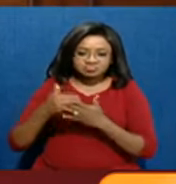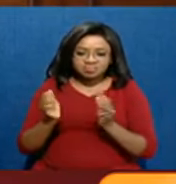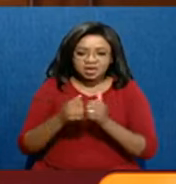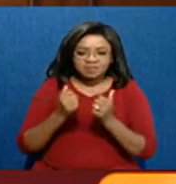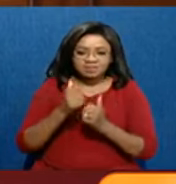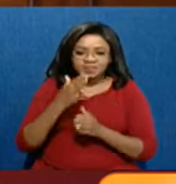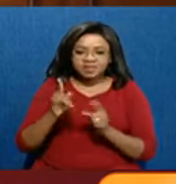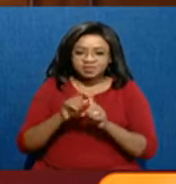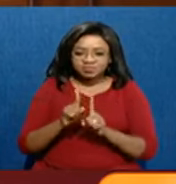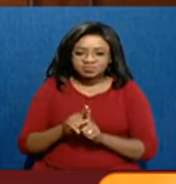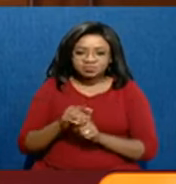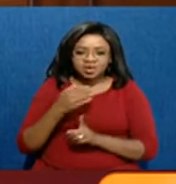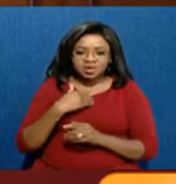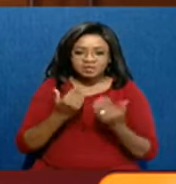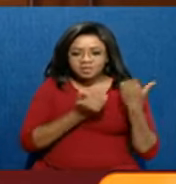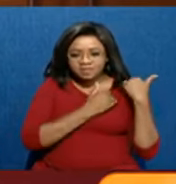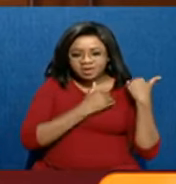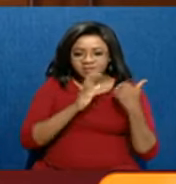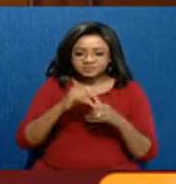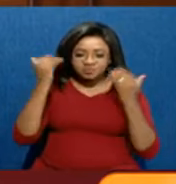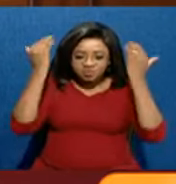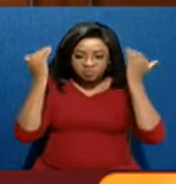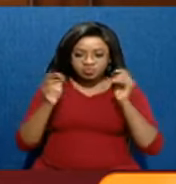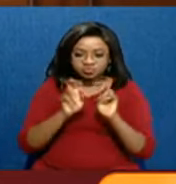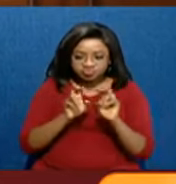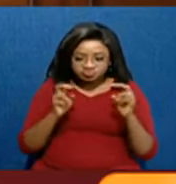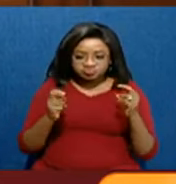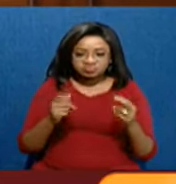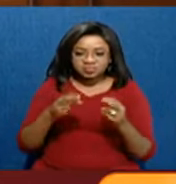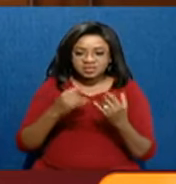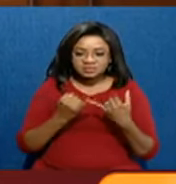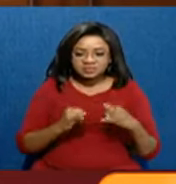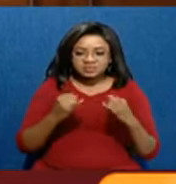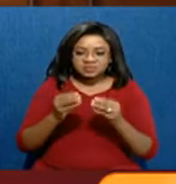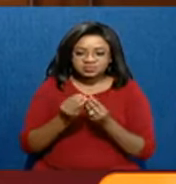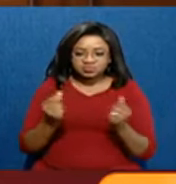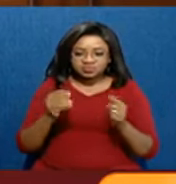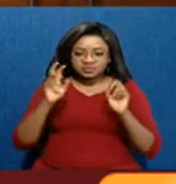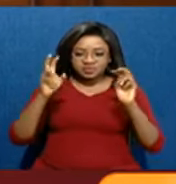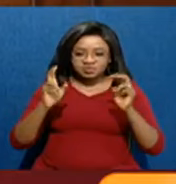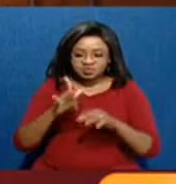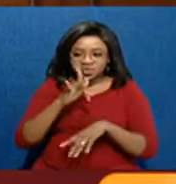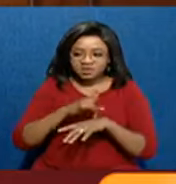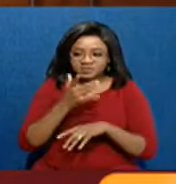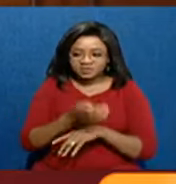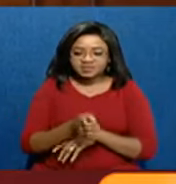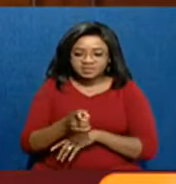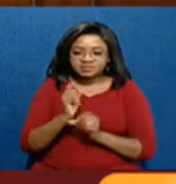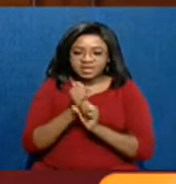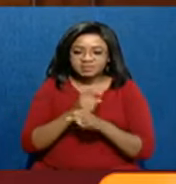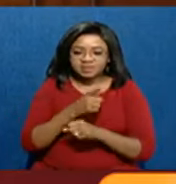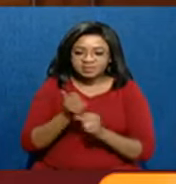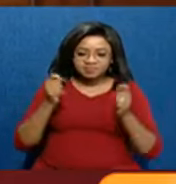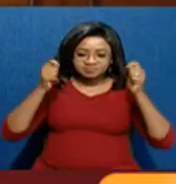here, mandated by the court to actually sit at a table and try and iron out the issues that have led to the strike that enters its eighth